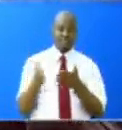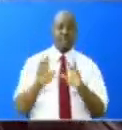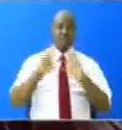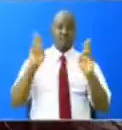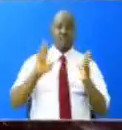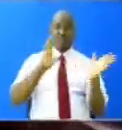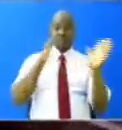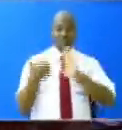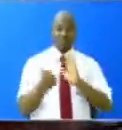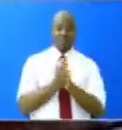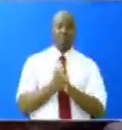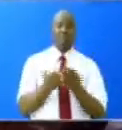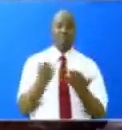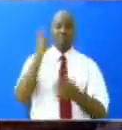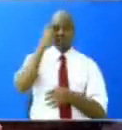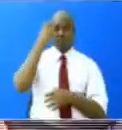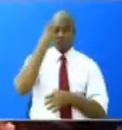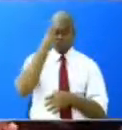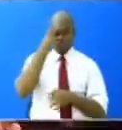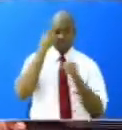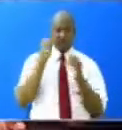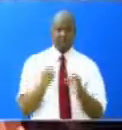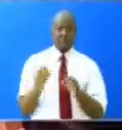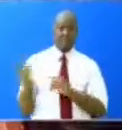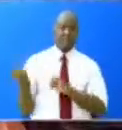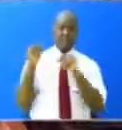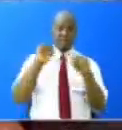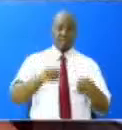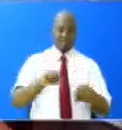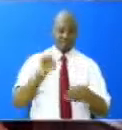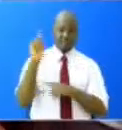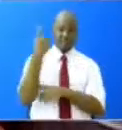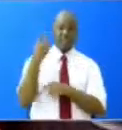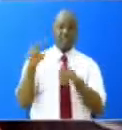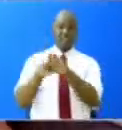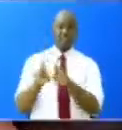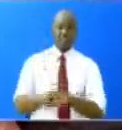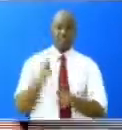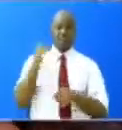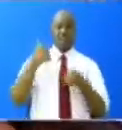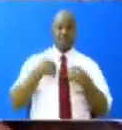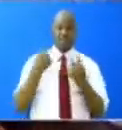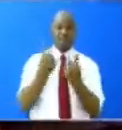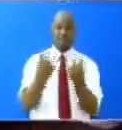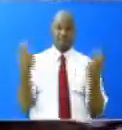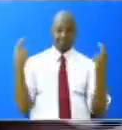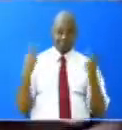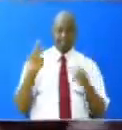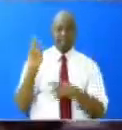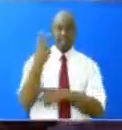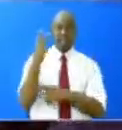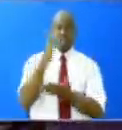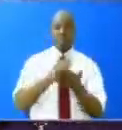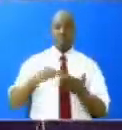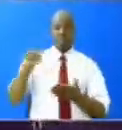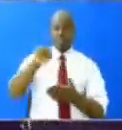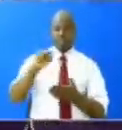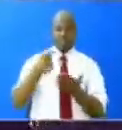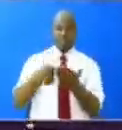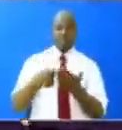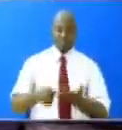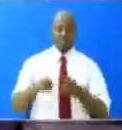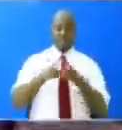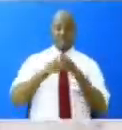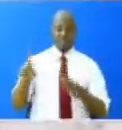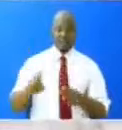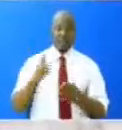to face off with Honorable Martha Karua. He's just come in first, and of course they're going to hold him for a bit for the second part of that debate, which is